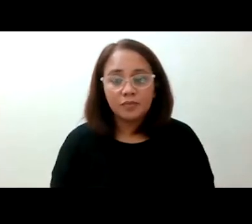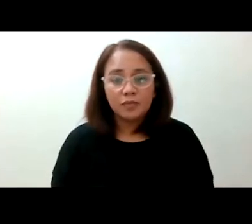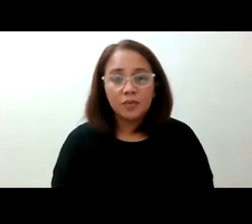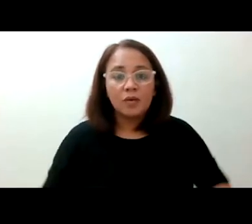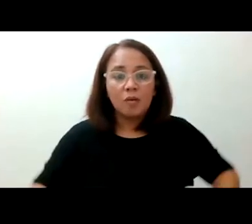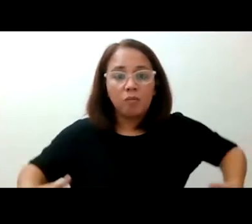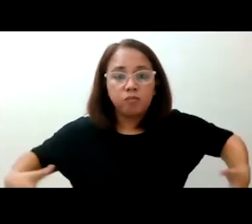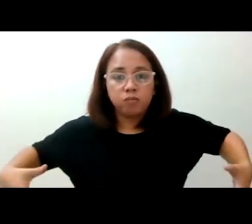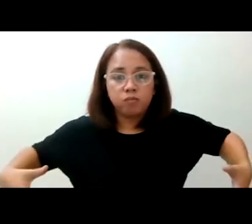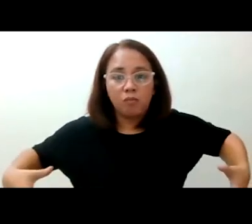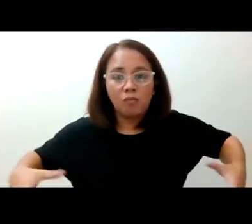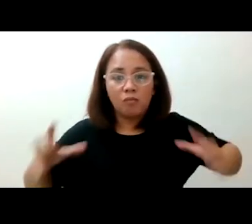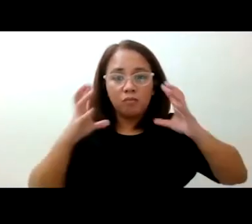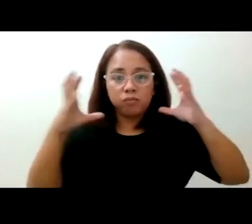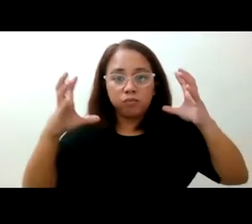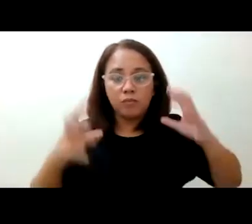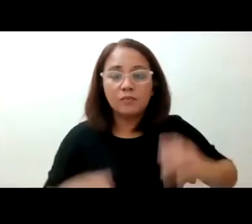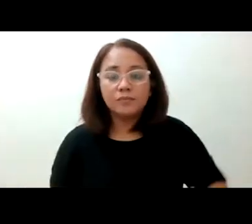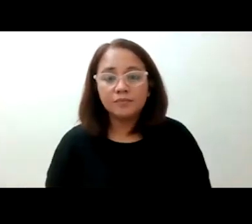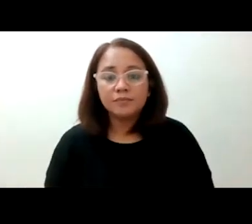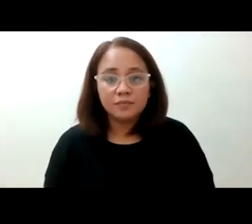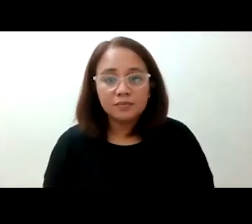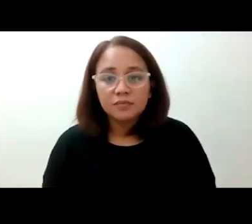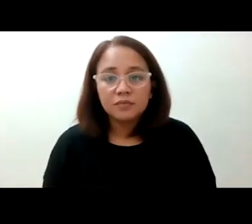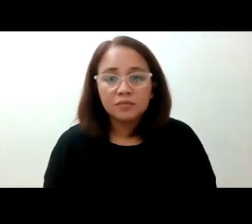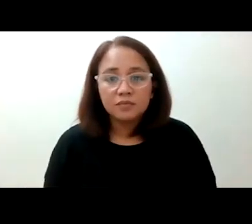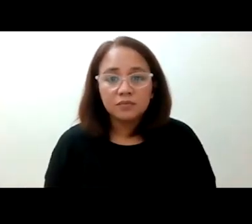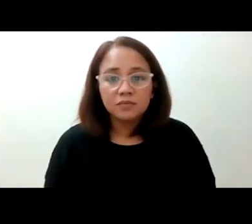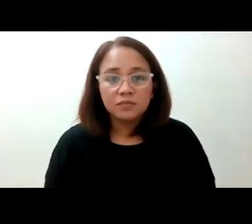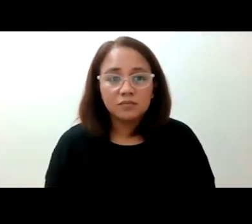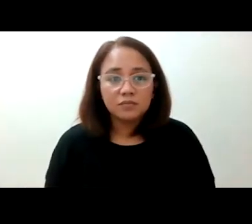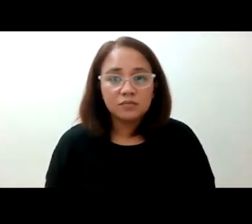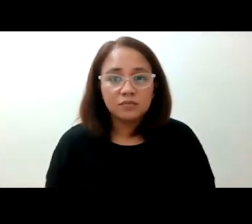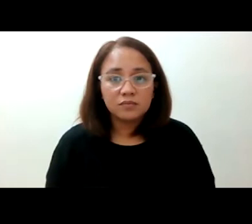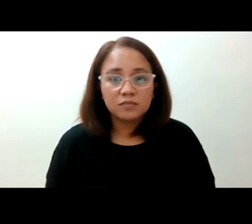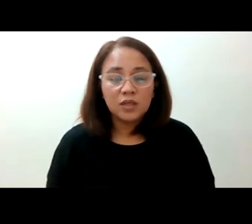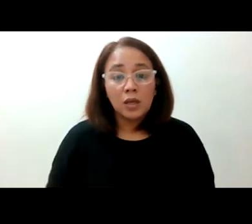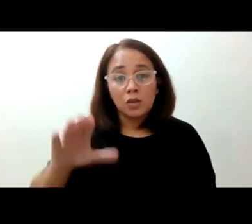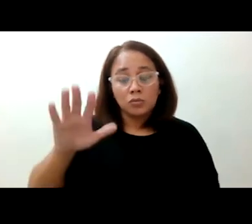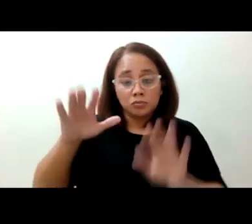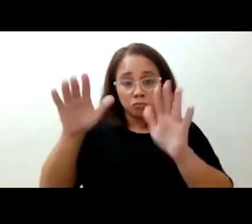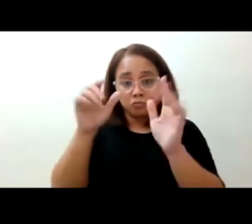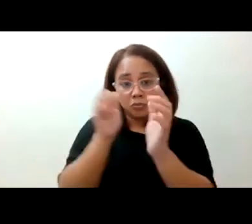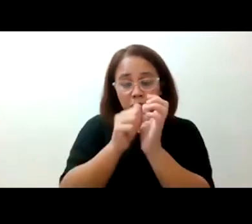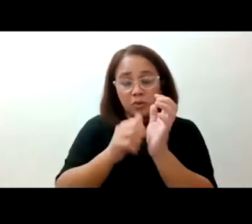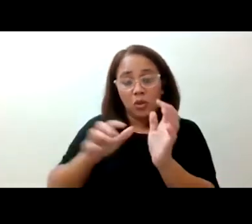It's like this. Yeah, fat. Okay, so you say a dog is fat.